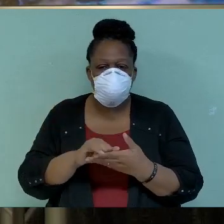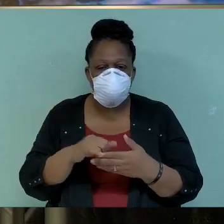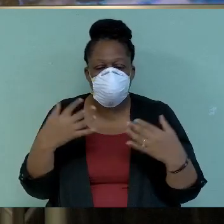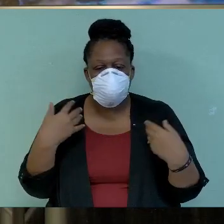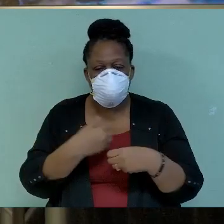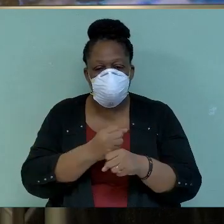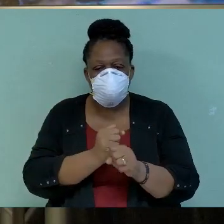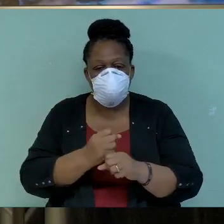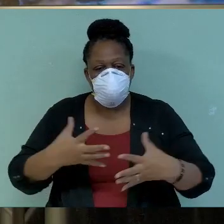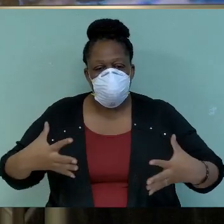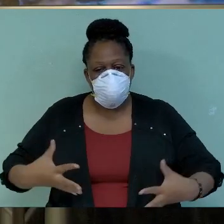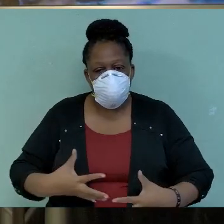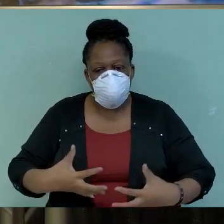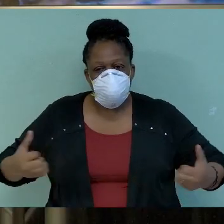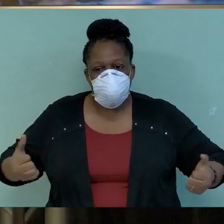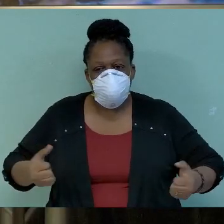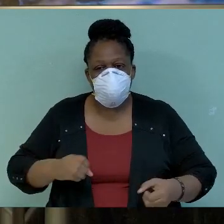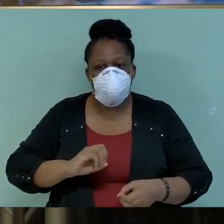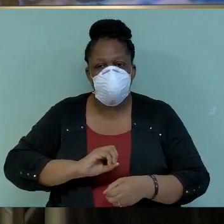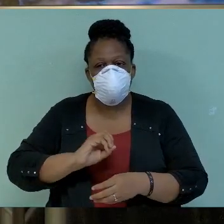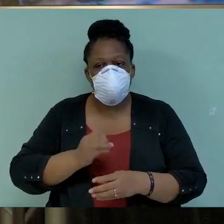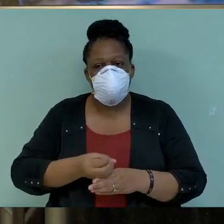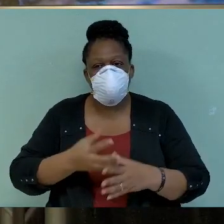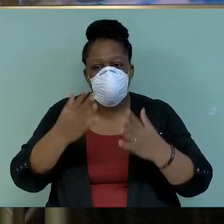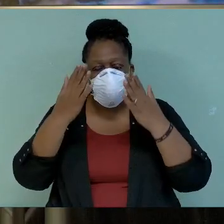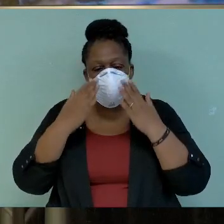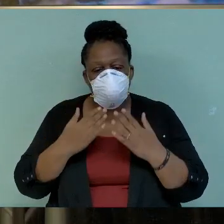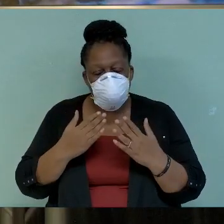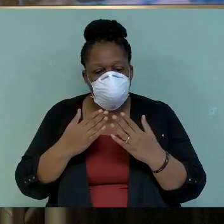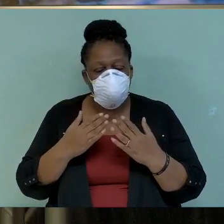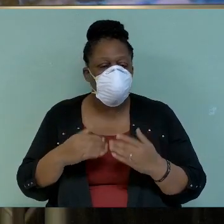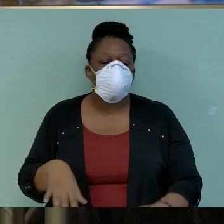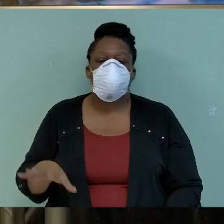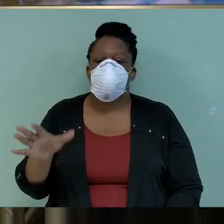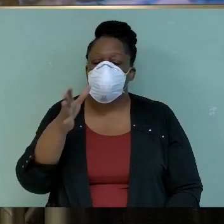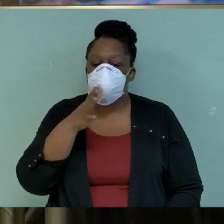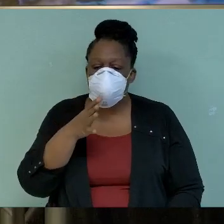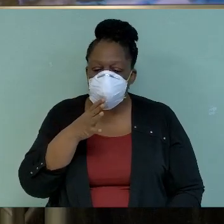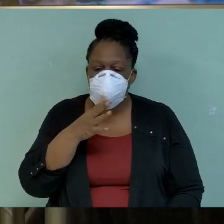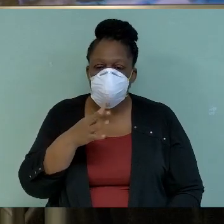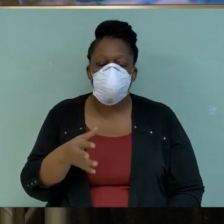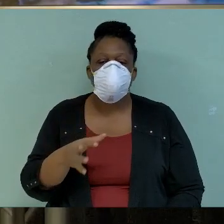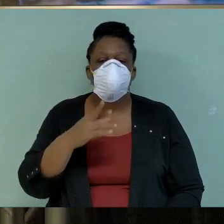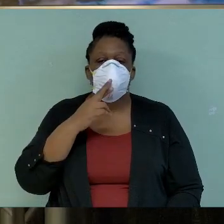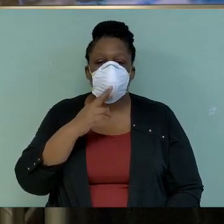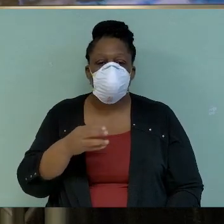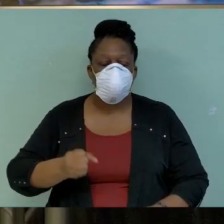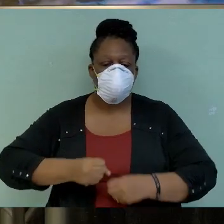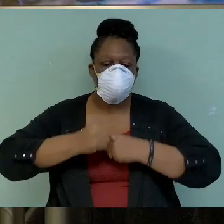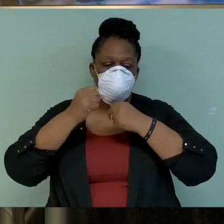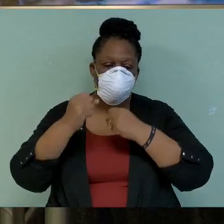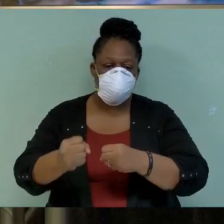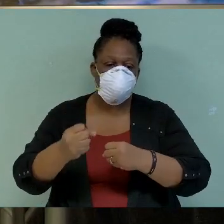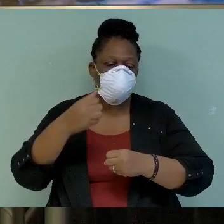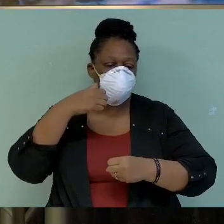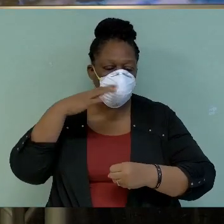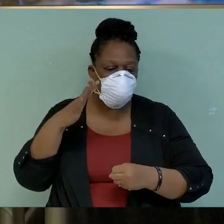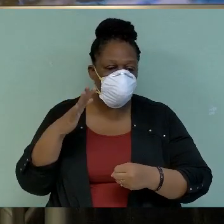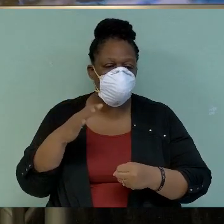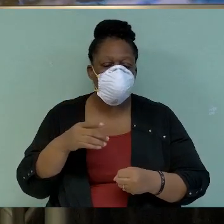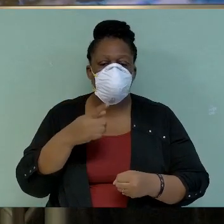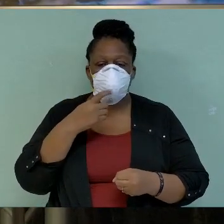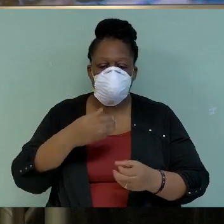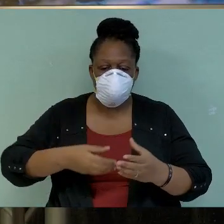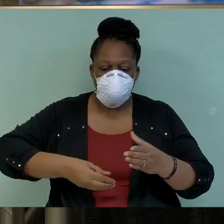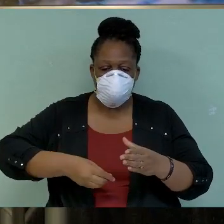upsetting. Mothers, we are strong women raising strong women and men. Many of us